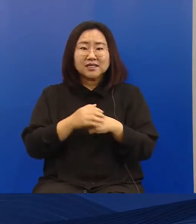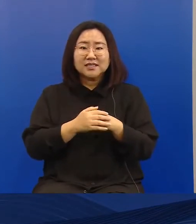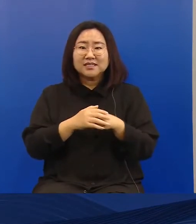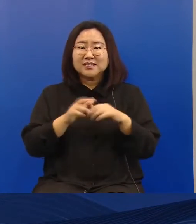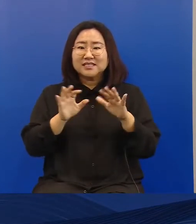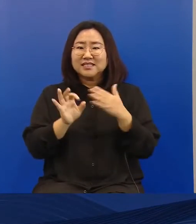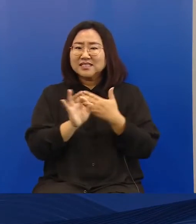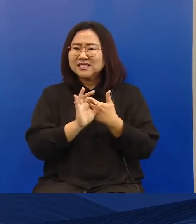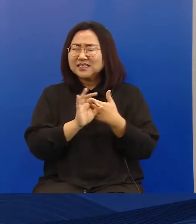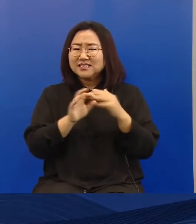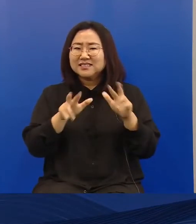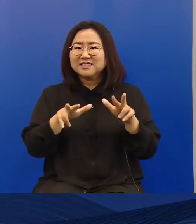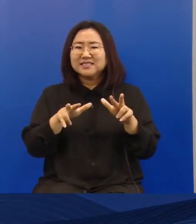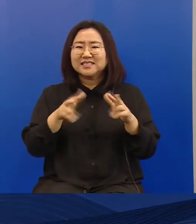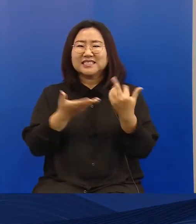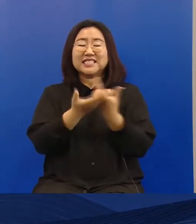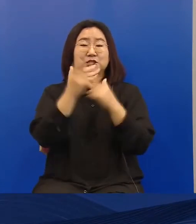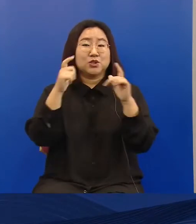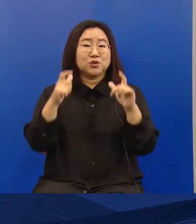inviting me.